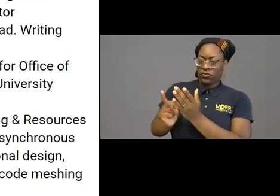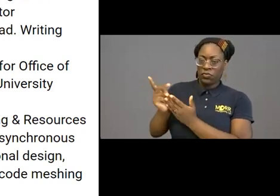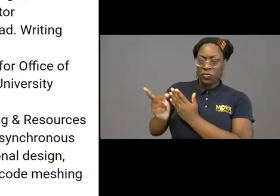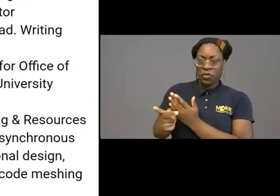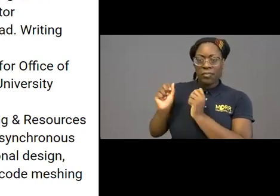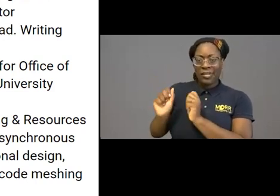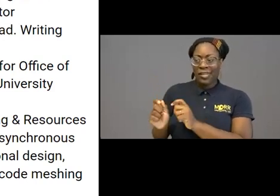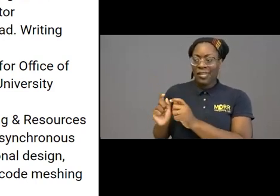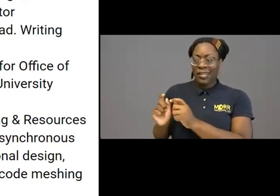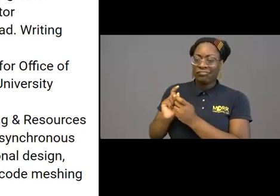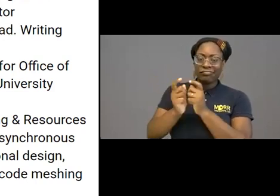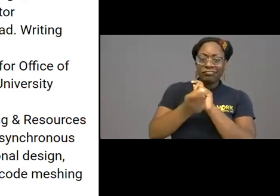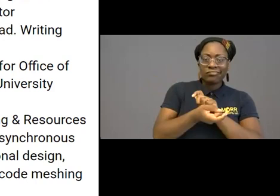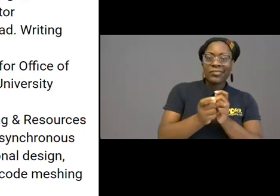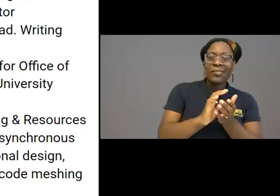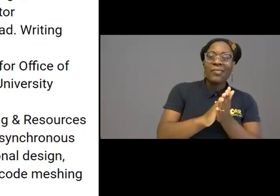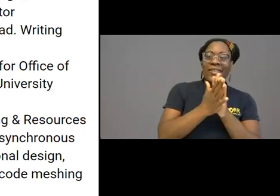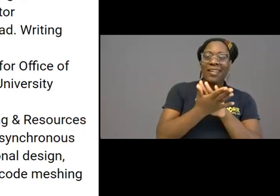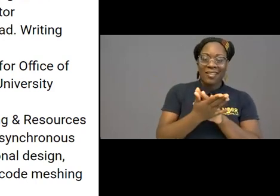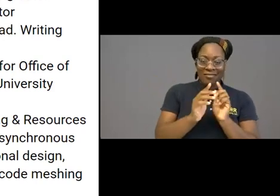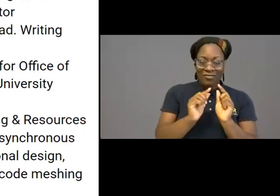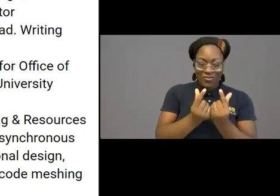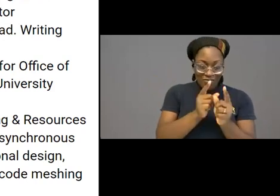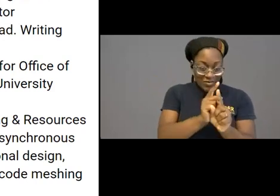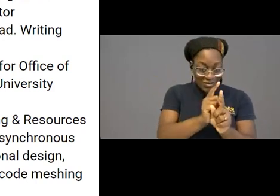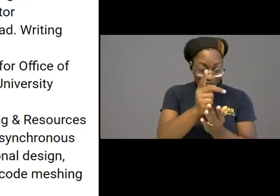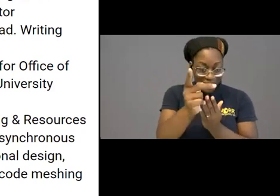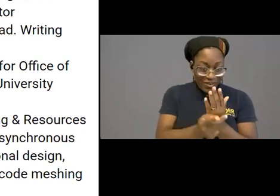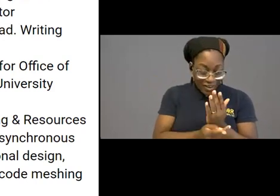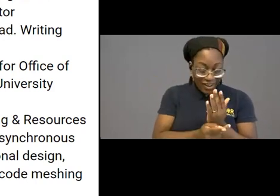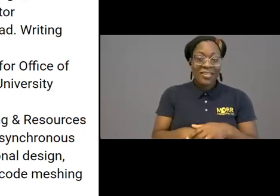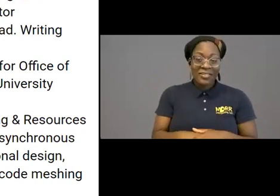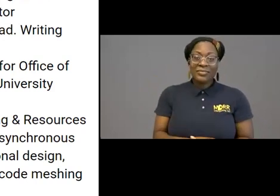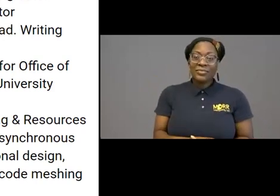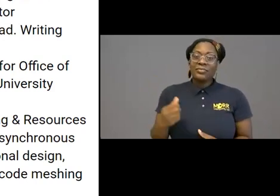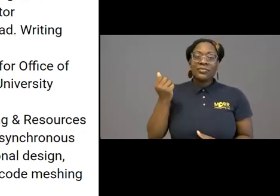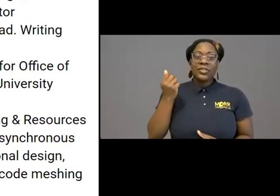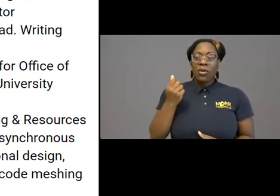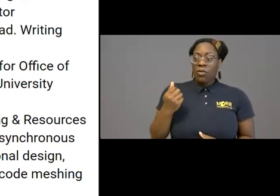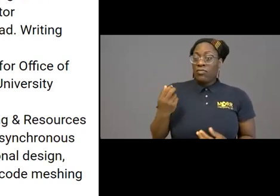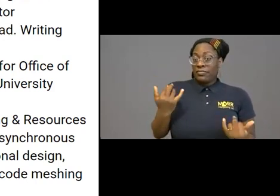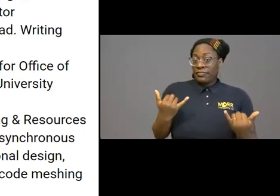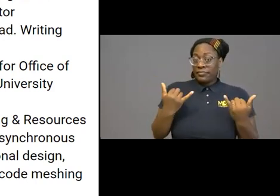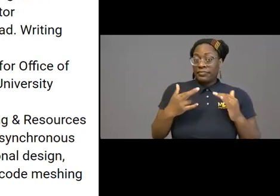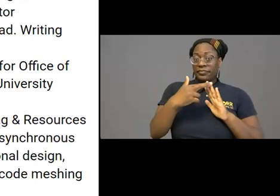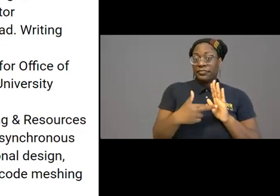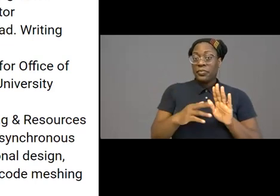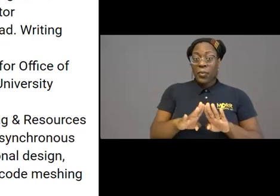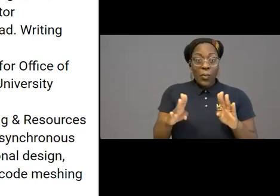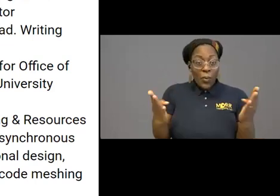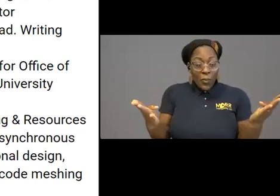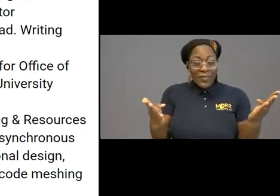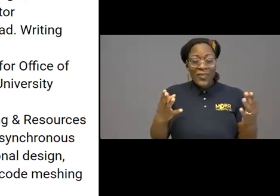currently open, so we have had a busy couple of weeks. And I encourage you to check that out. That program is free for all